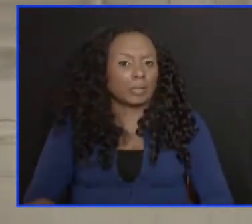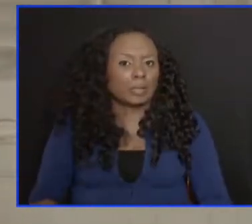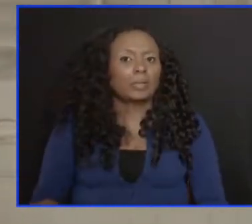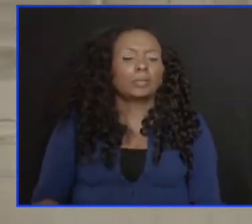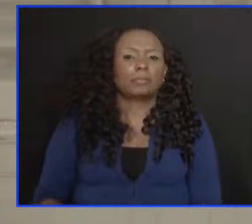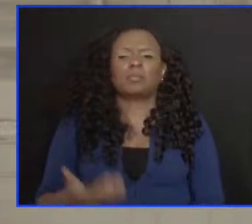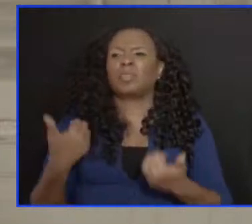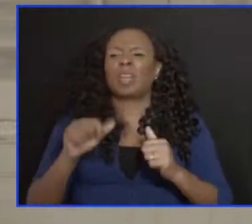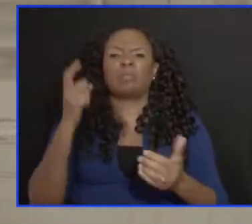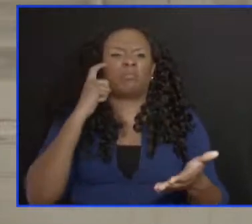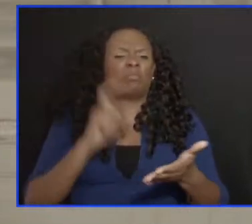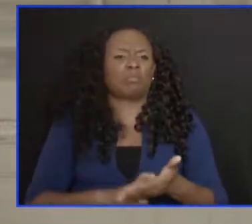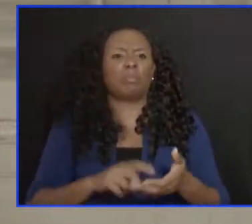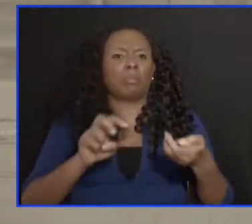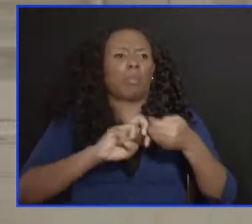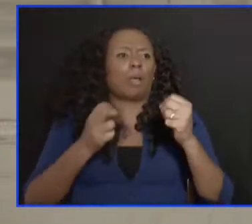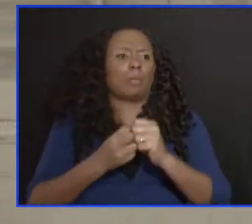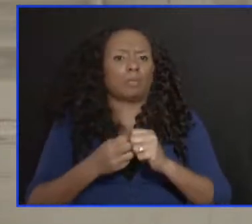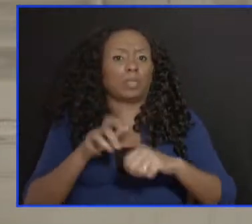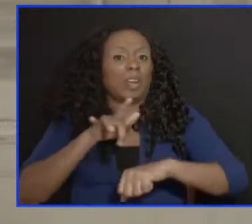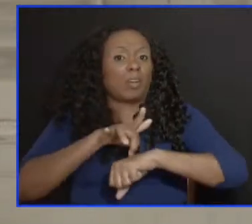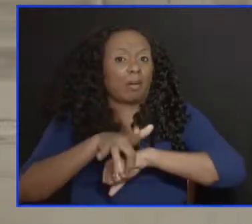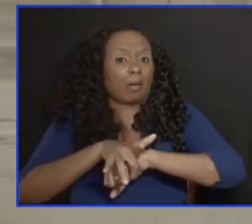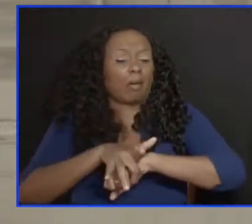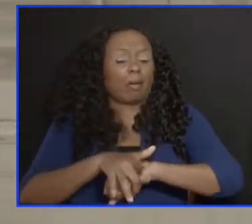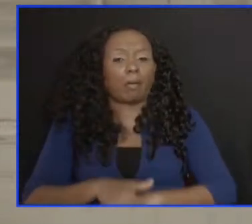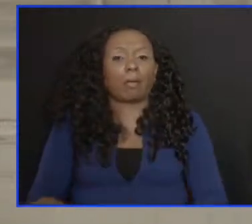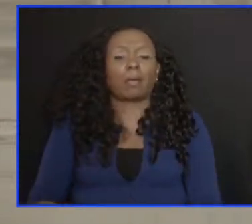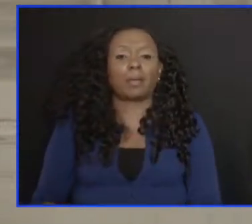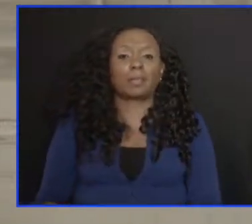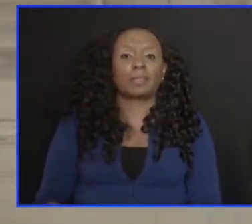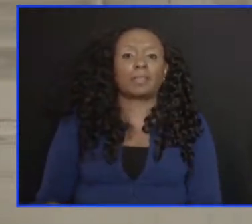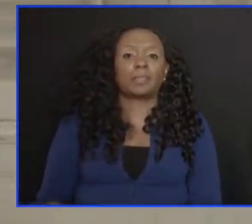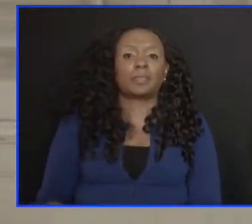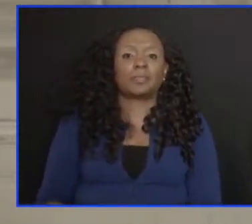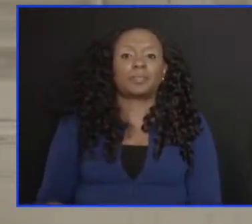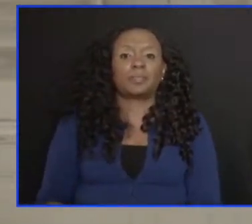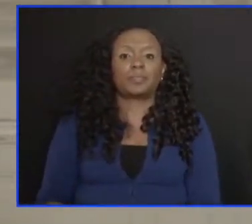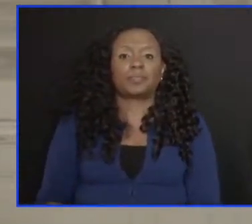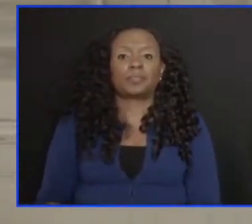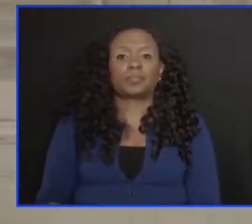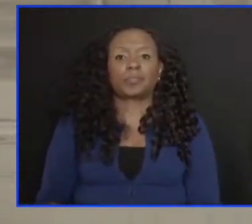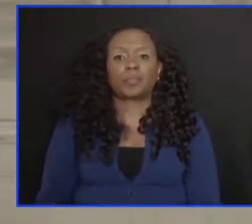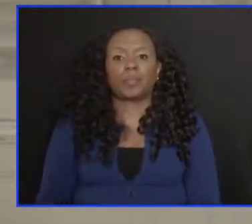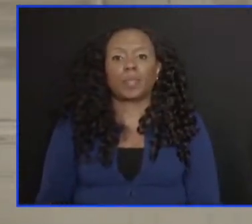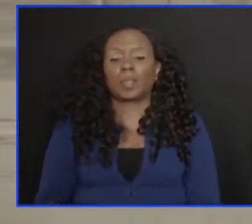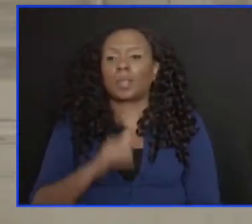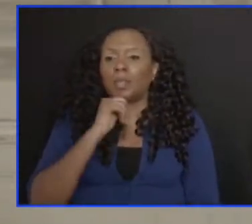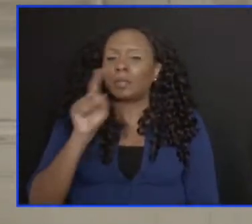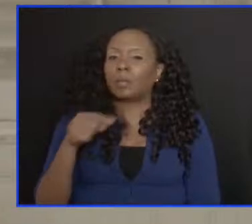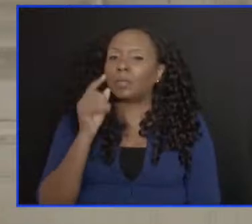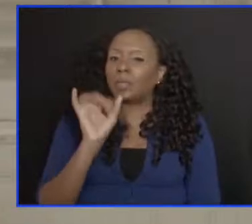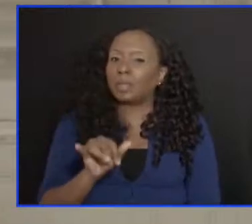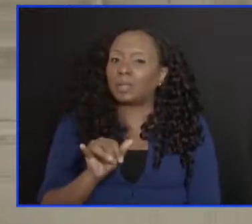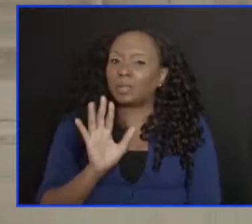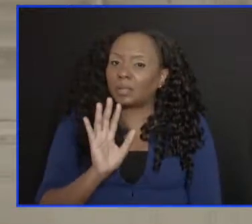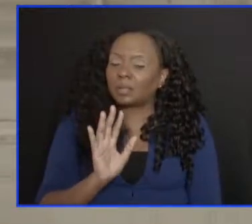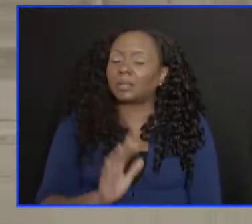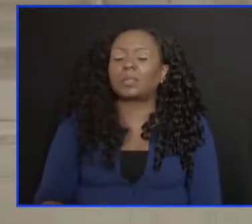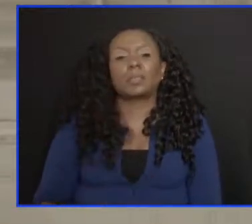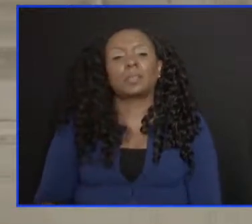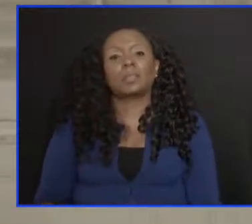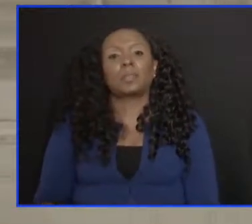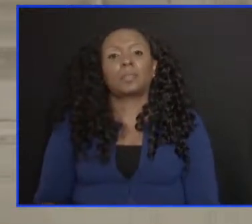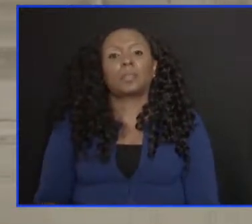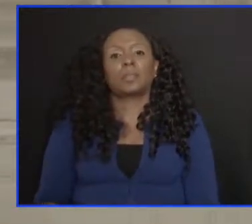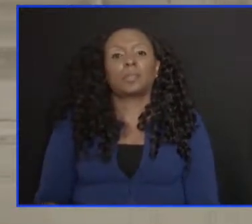identify these issues early. And they flagged them back to administration. But we didn't only do that, Marlon. What we did